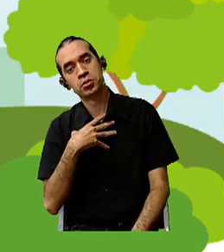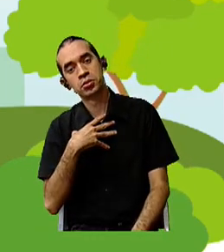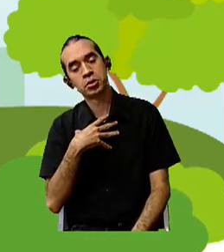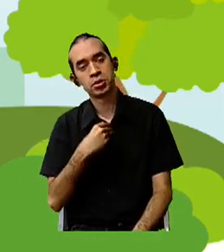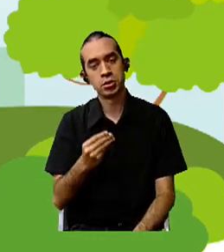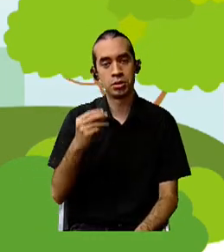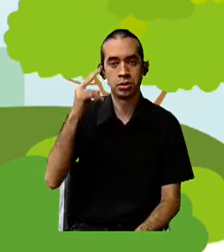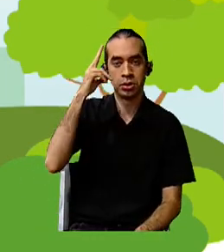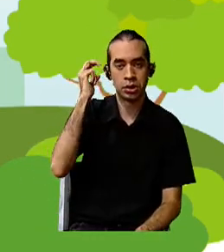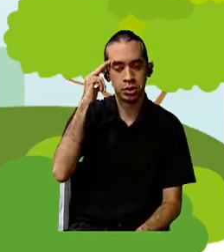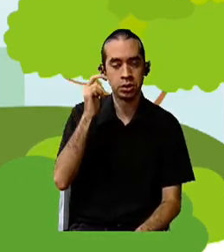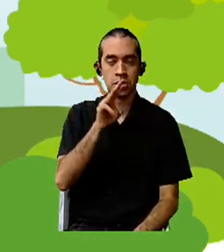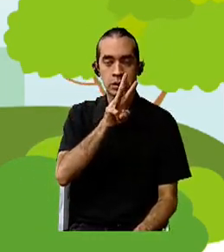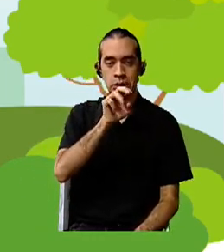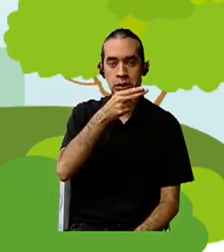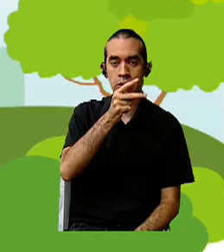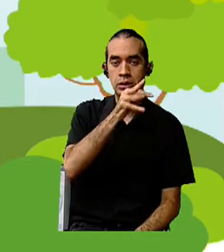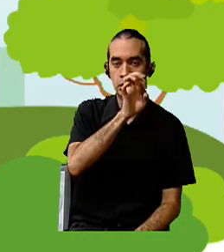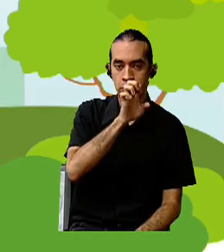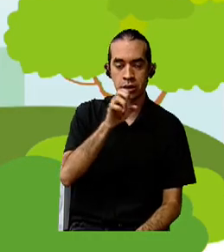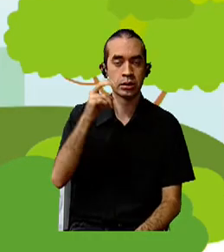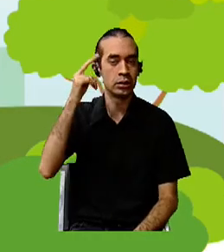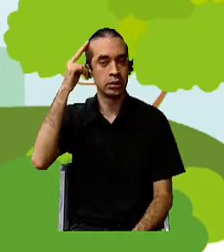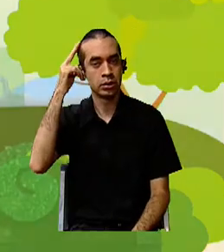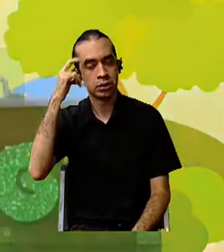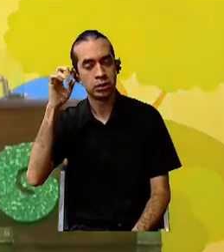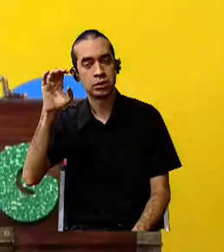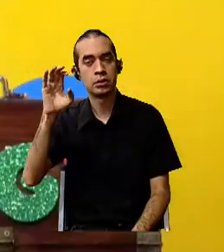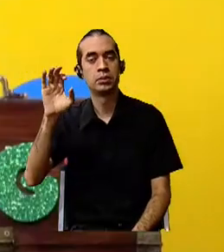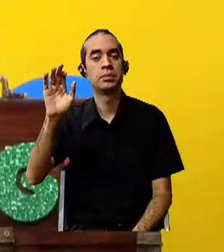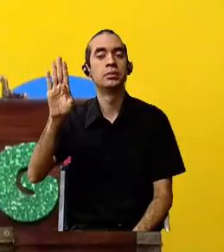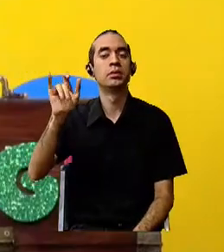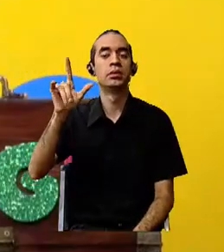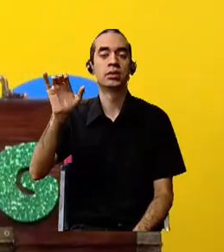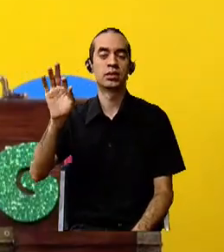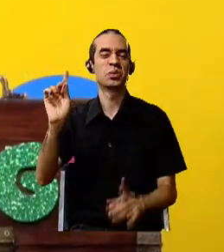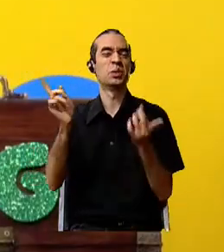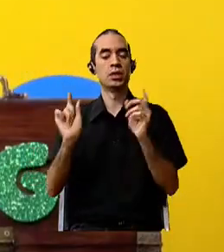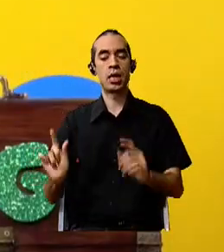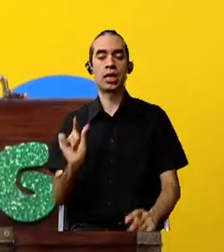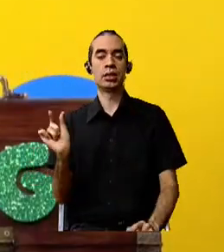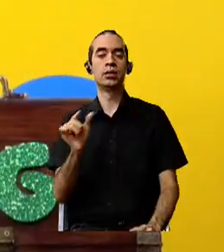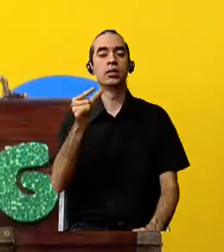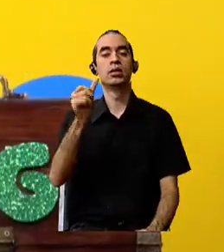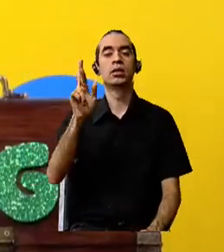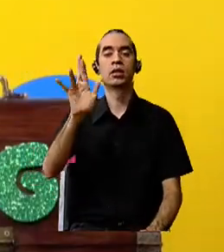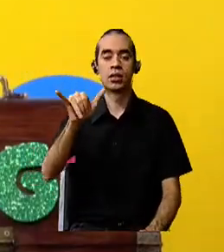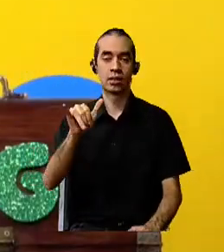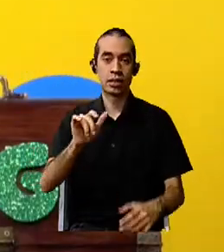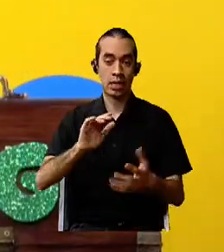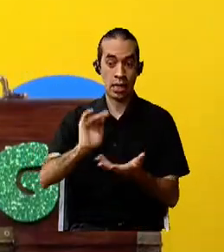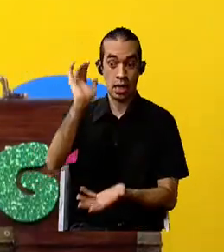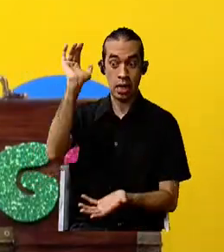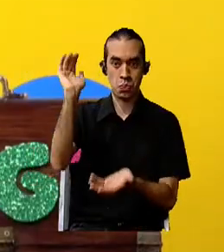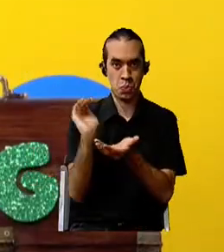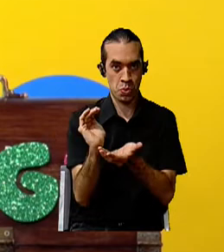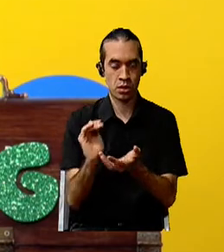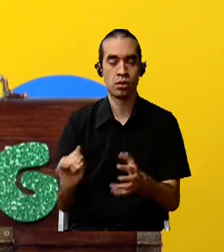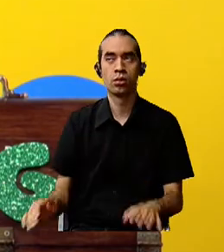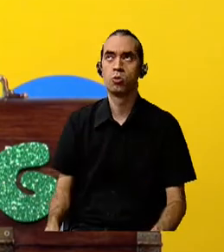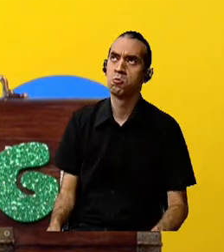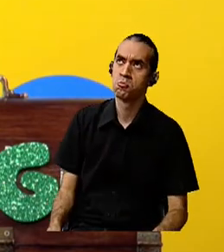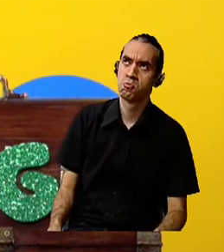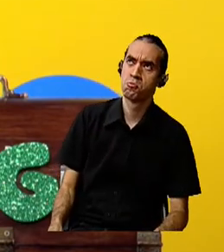is gray. And is that rabbit big or little, Chuli? Well,